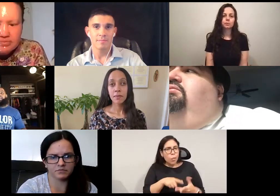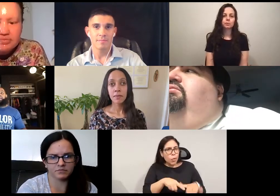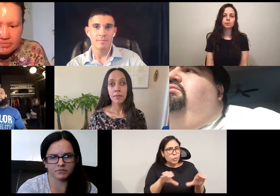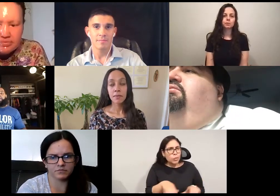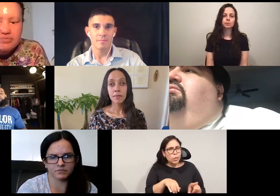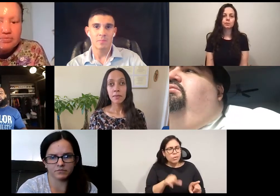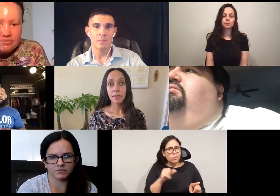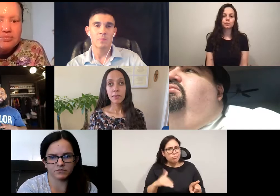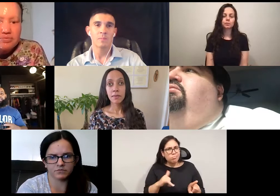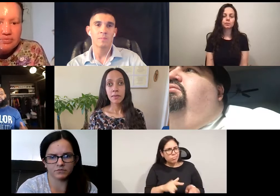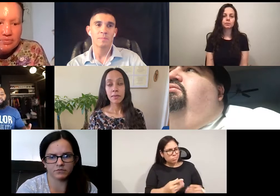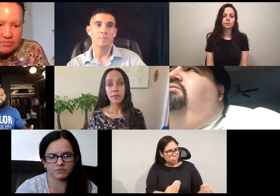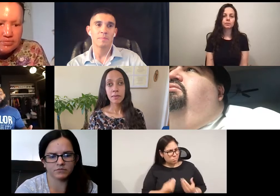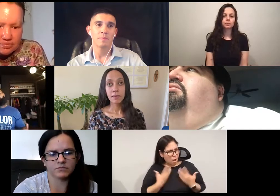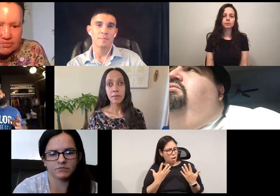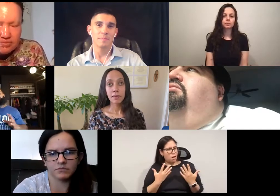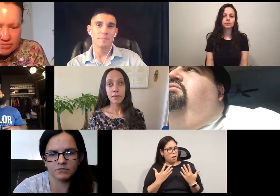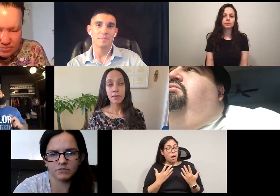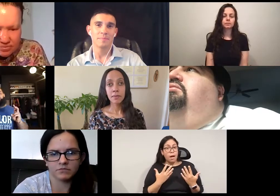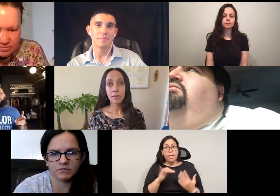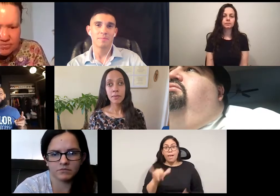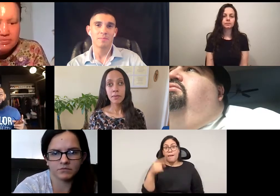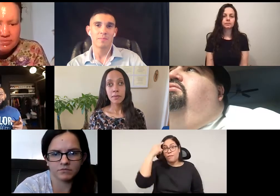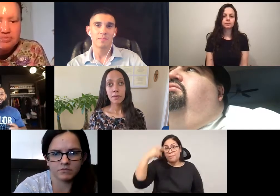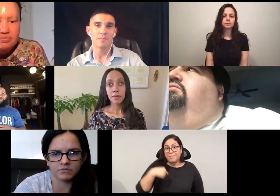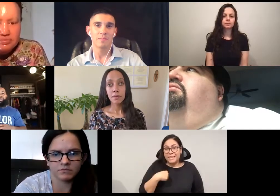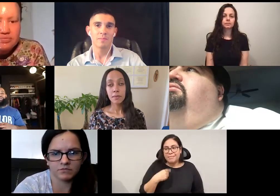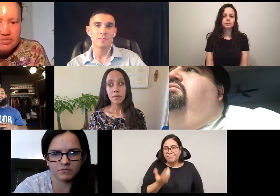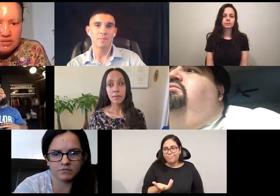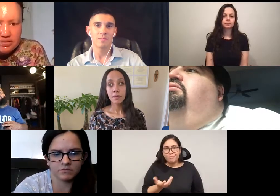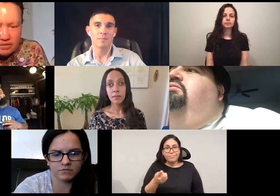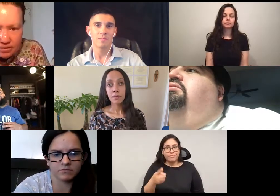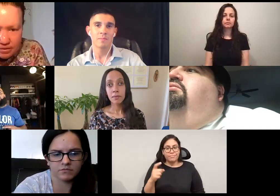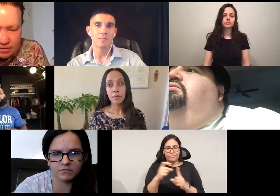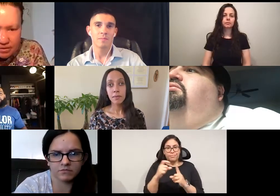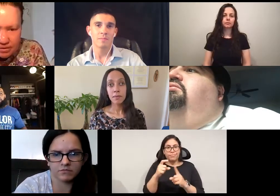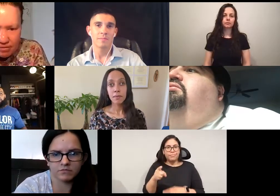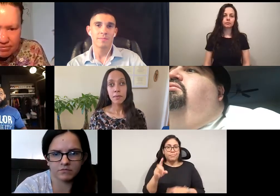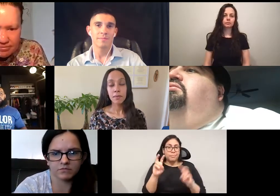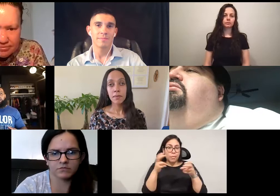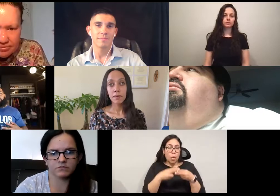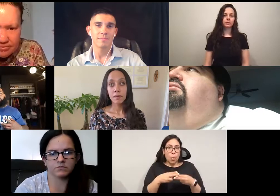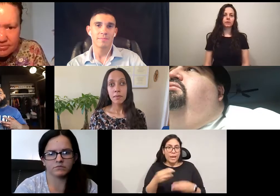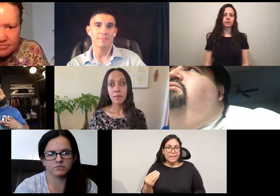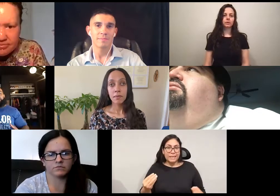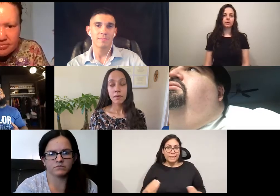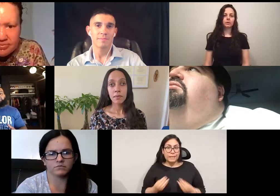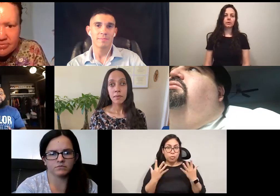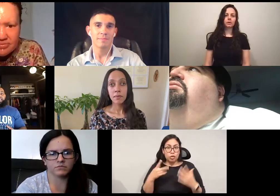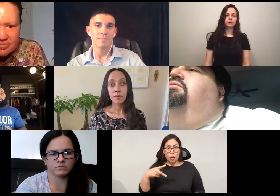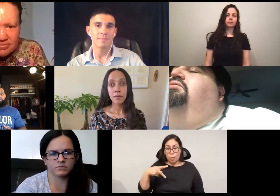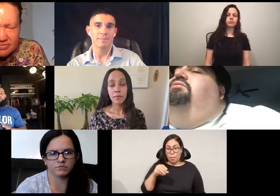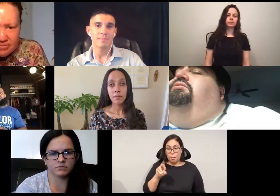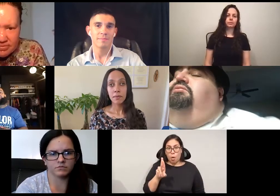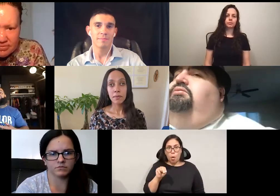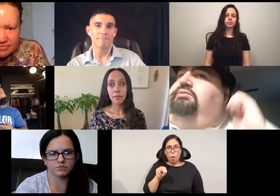inspiring. And to me, we use the term inspirational porn. And that's